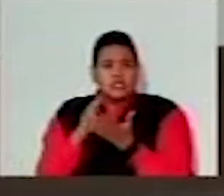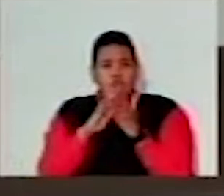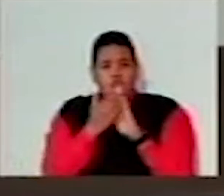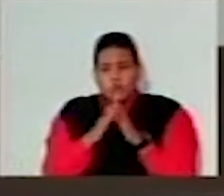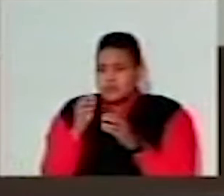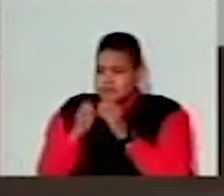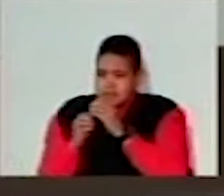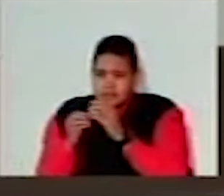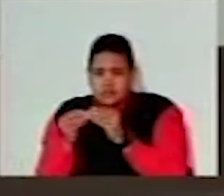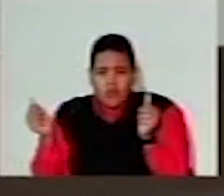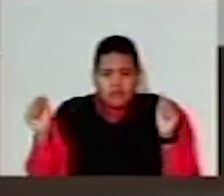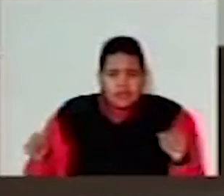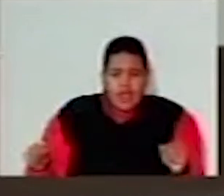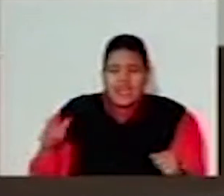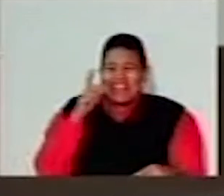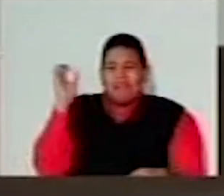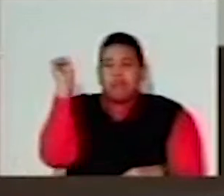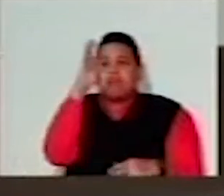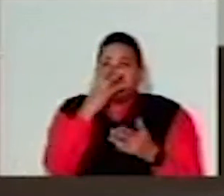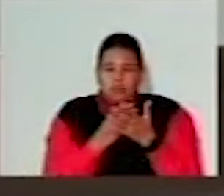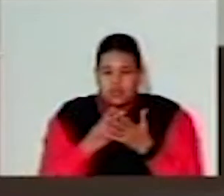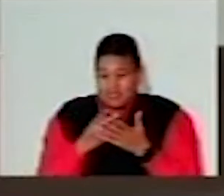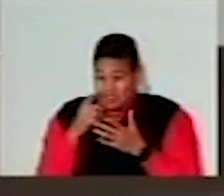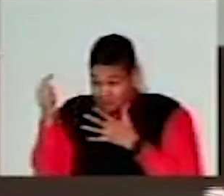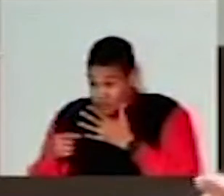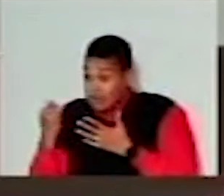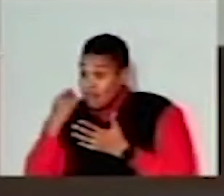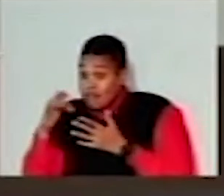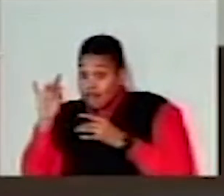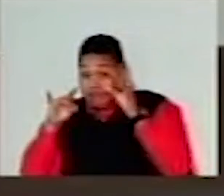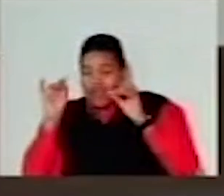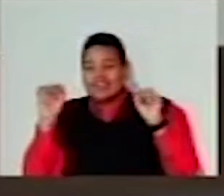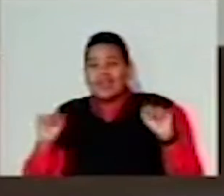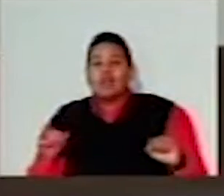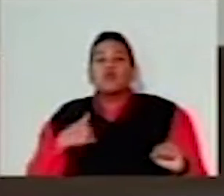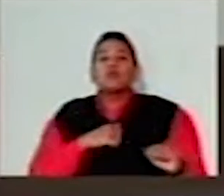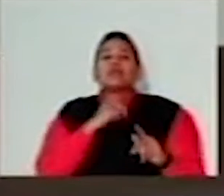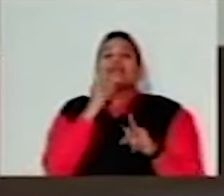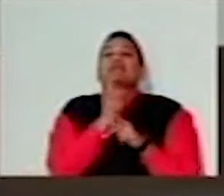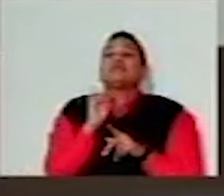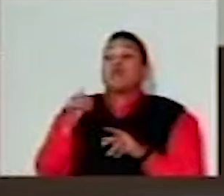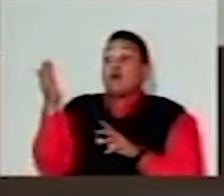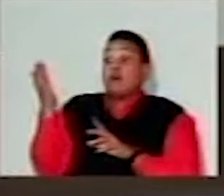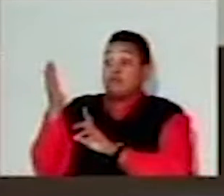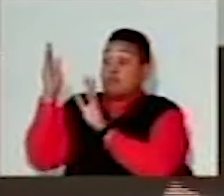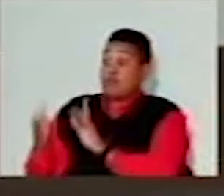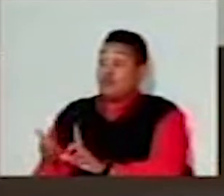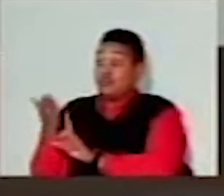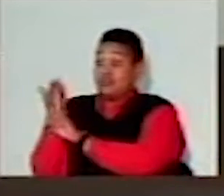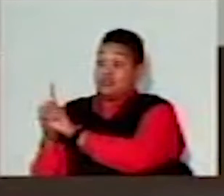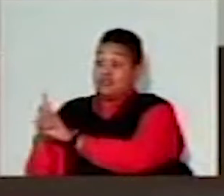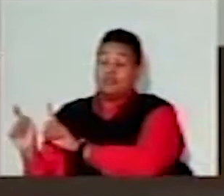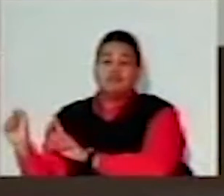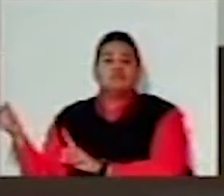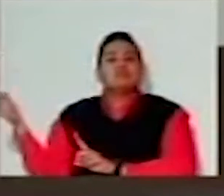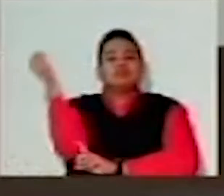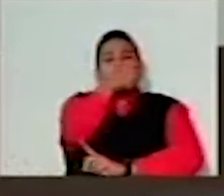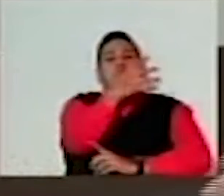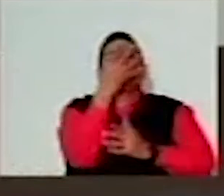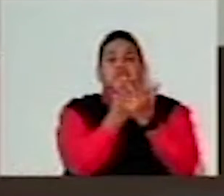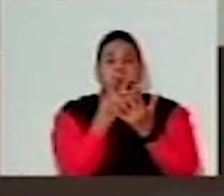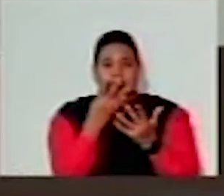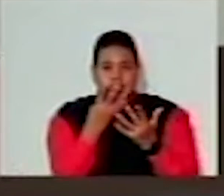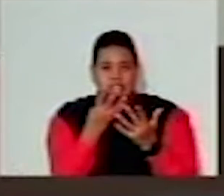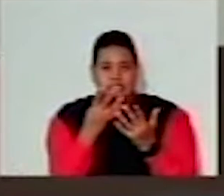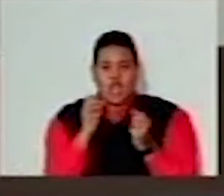community. And in such circumstances, Mr. Speaker, we keep that offender from going to prison and go